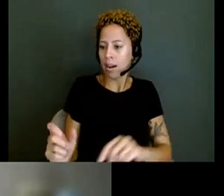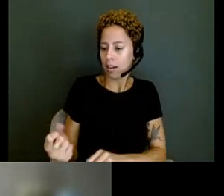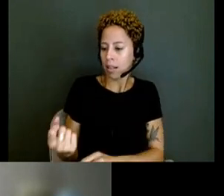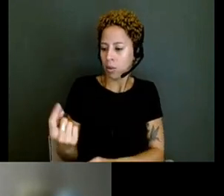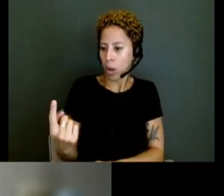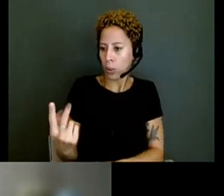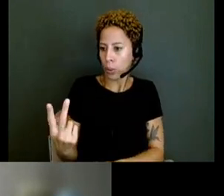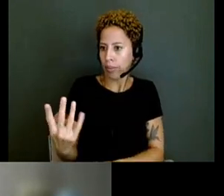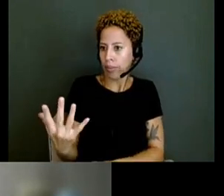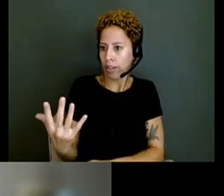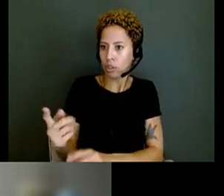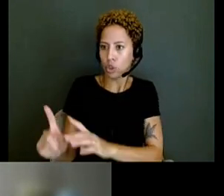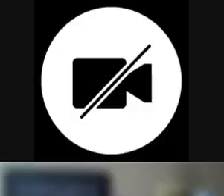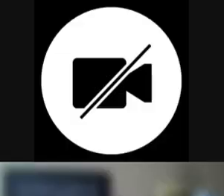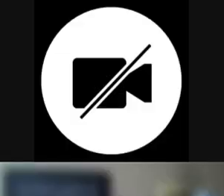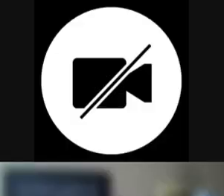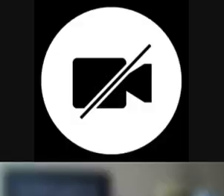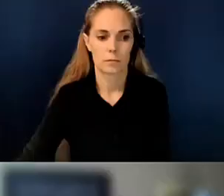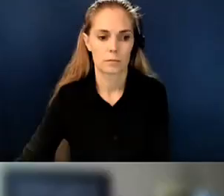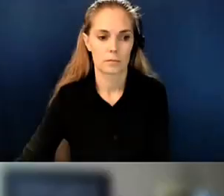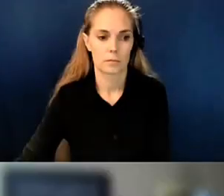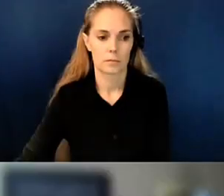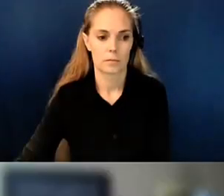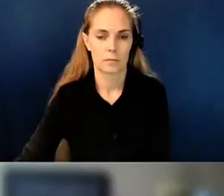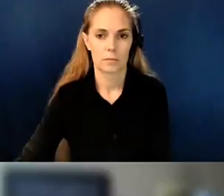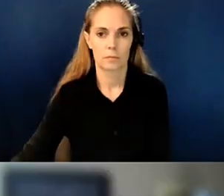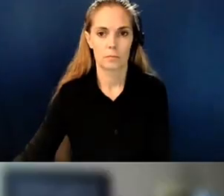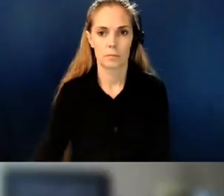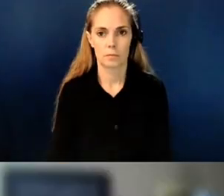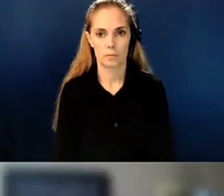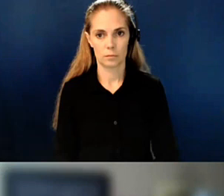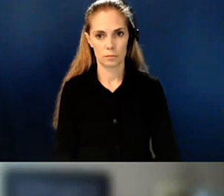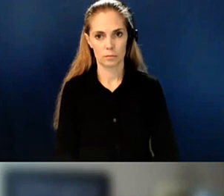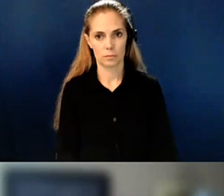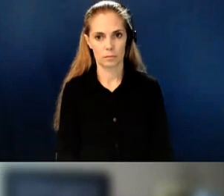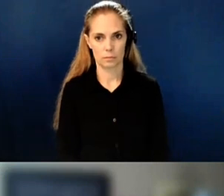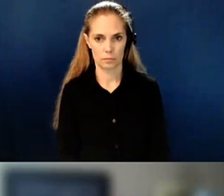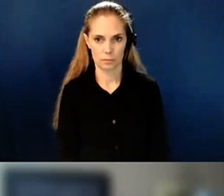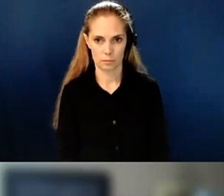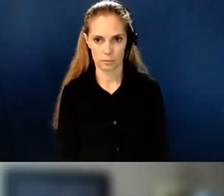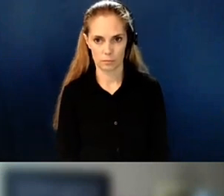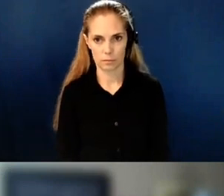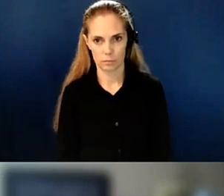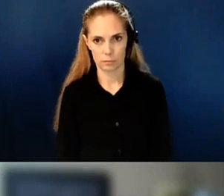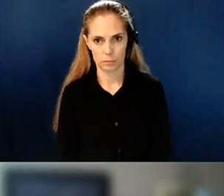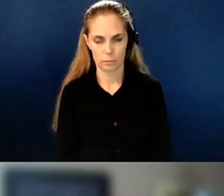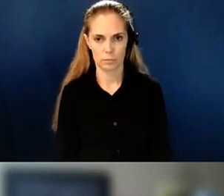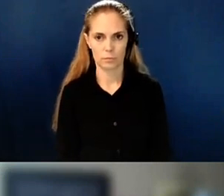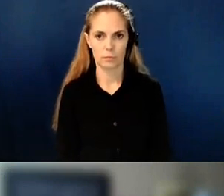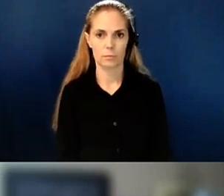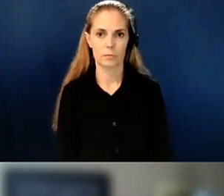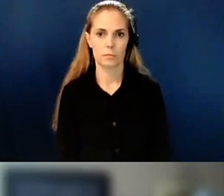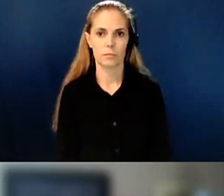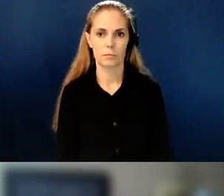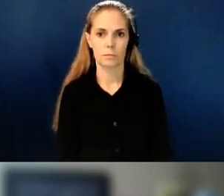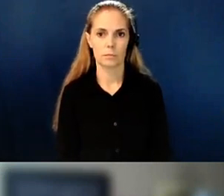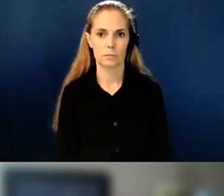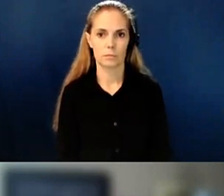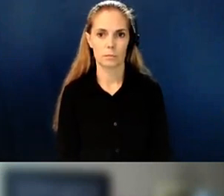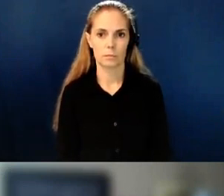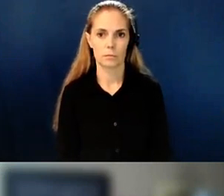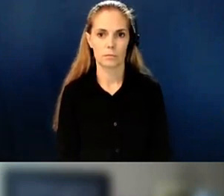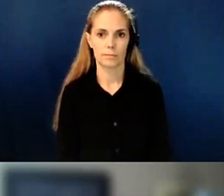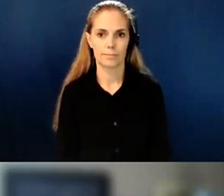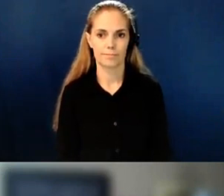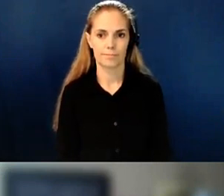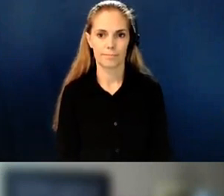time. Okay. And then a comment from Courtney. Wouldn't the learner client have access to the same texting features